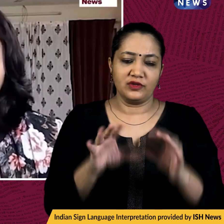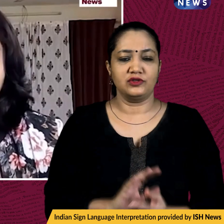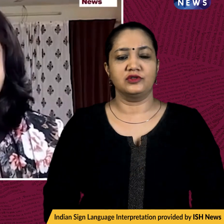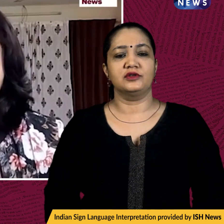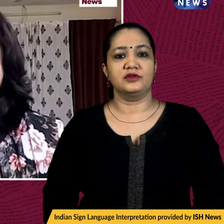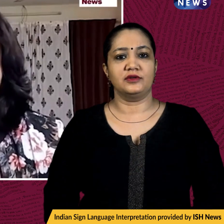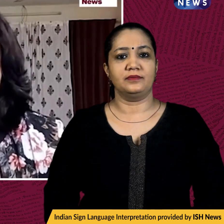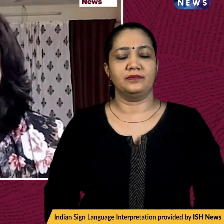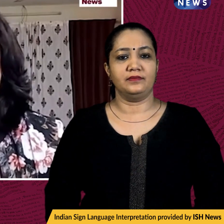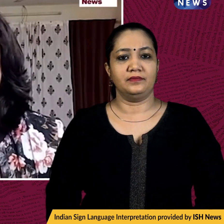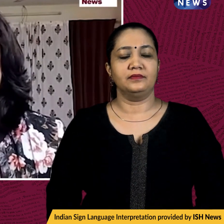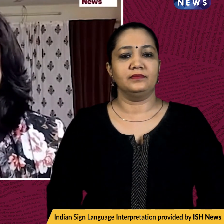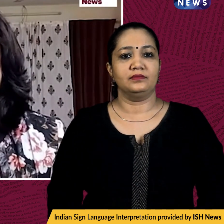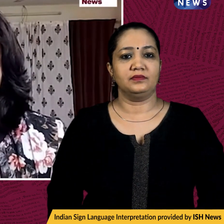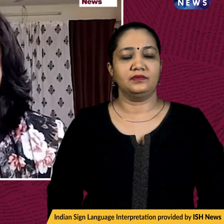reached India.